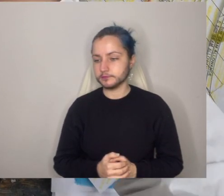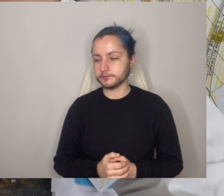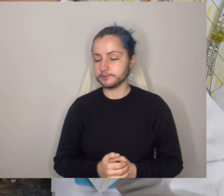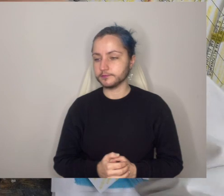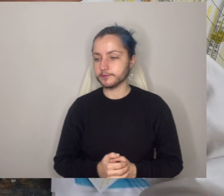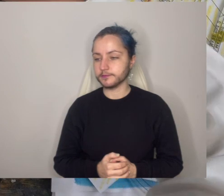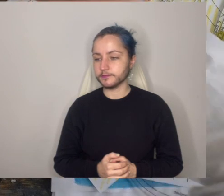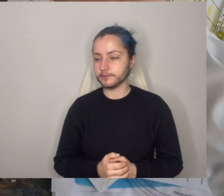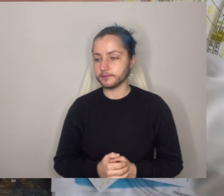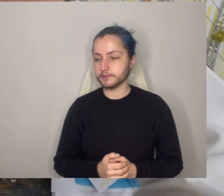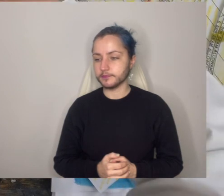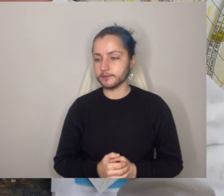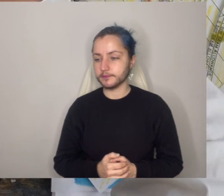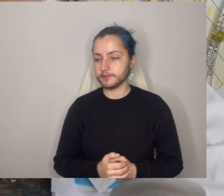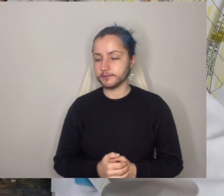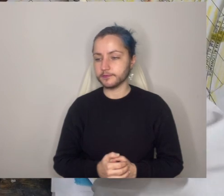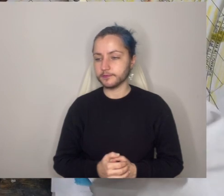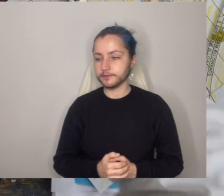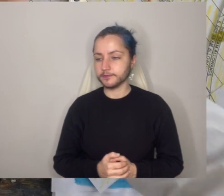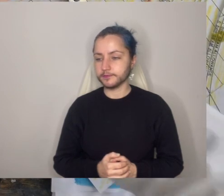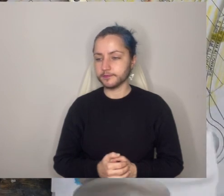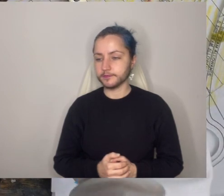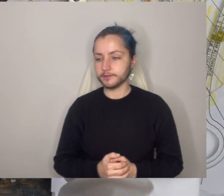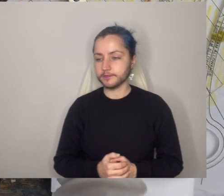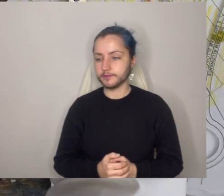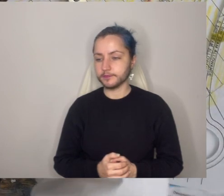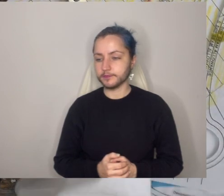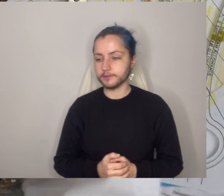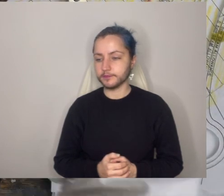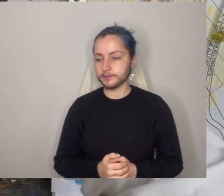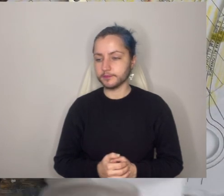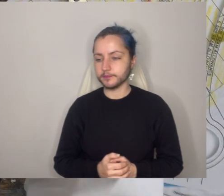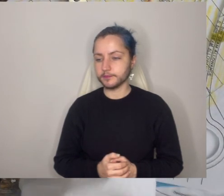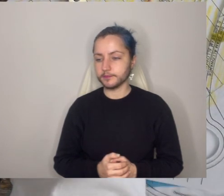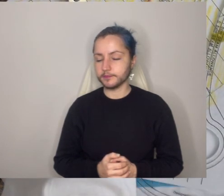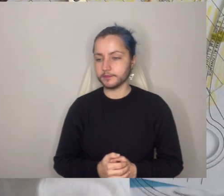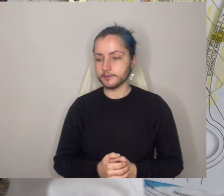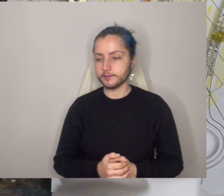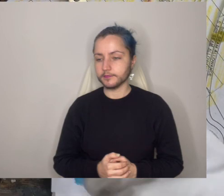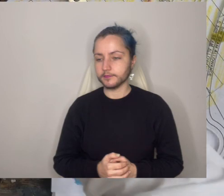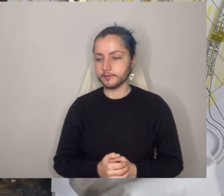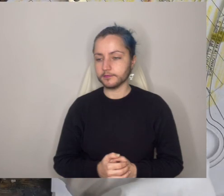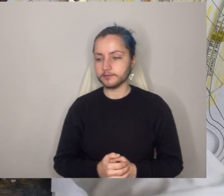Like that. And then you can open it out and just fold it the other way.